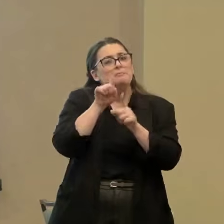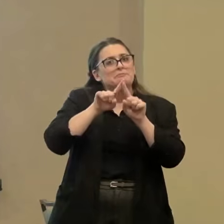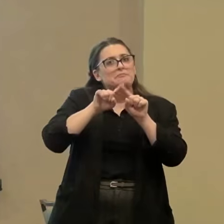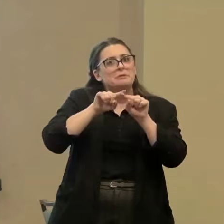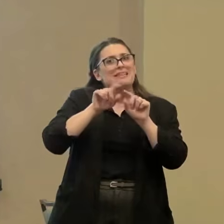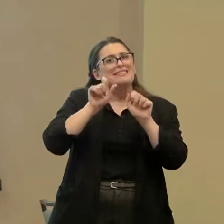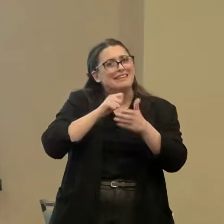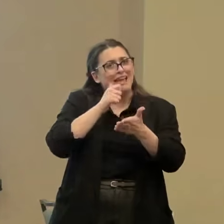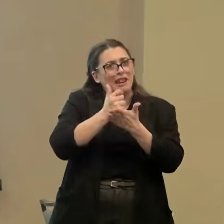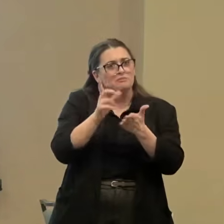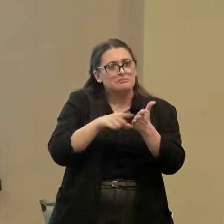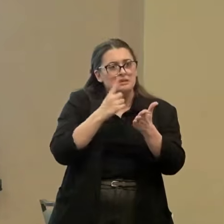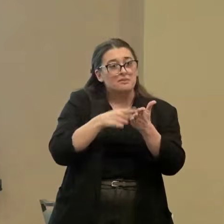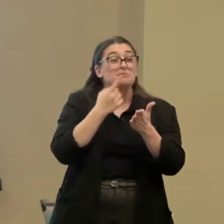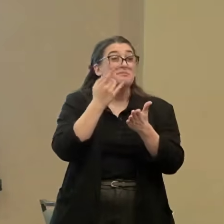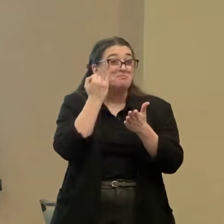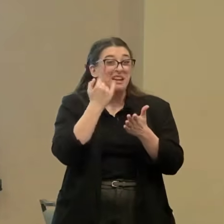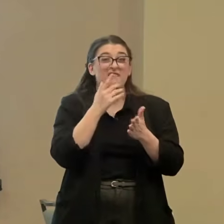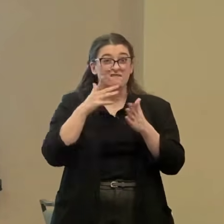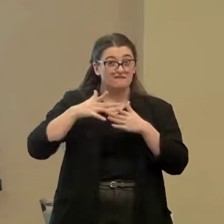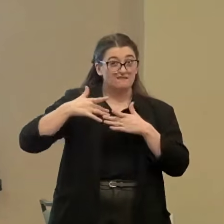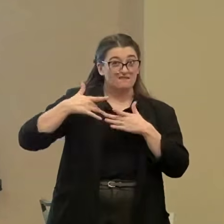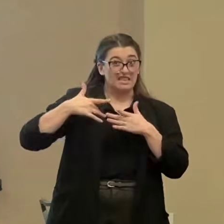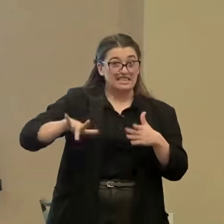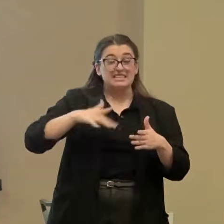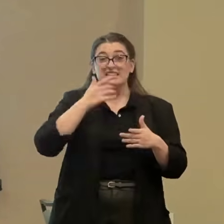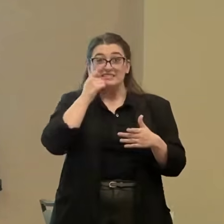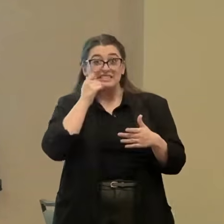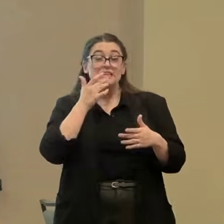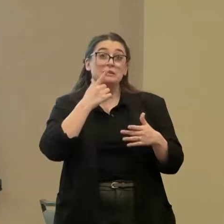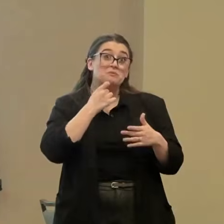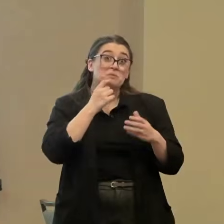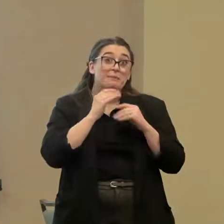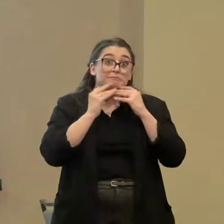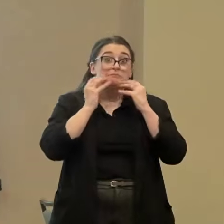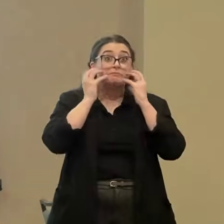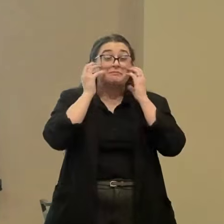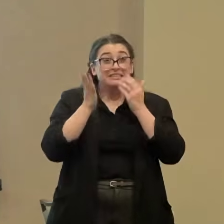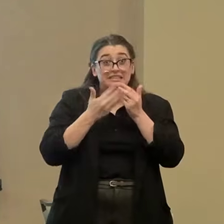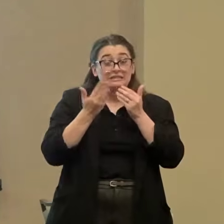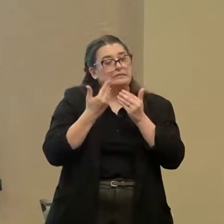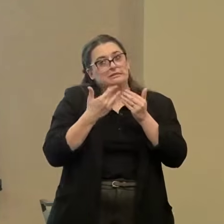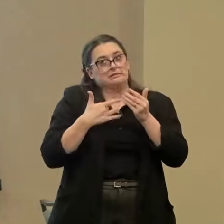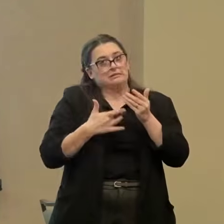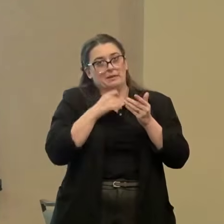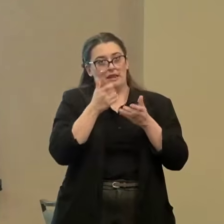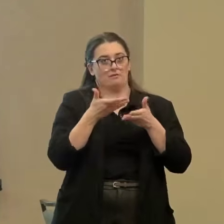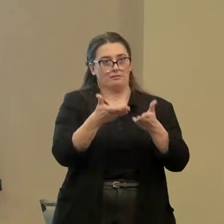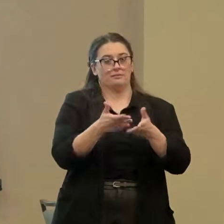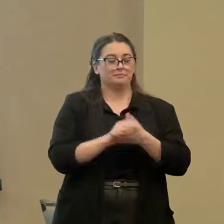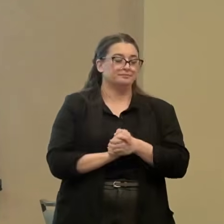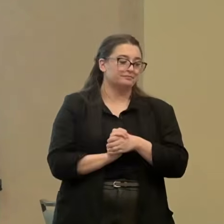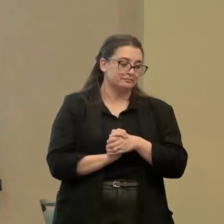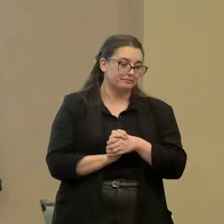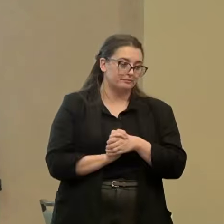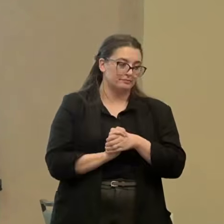but in inflammatory prone skin, it's not my favorite one to recommend. So I think it all depends, you know? And I think